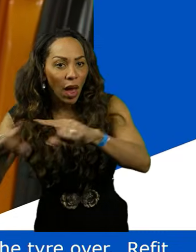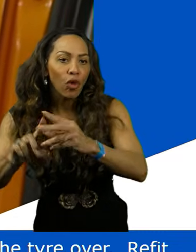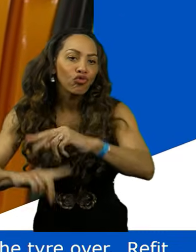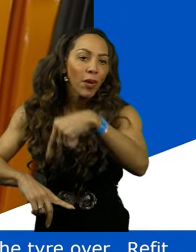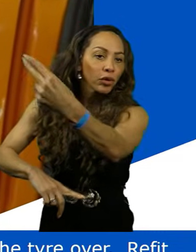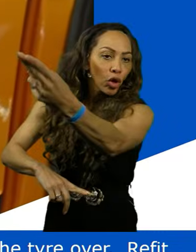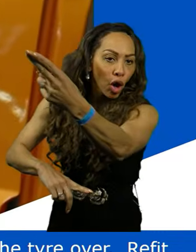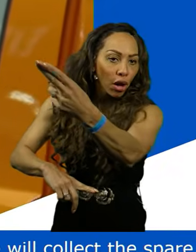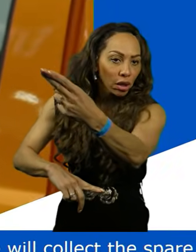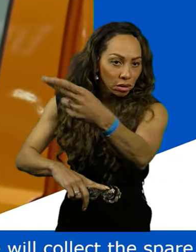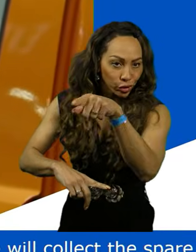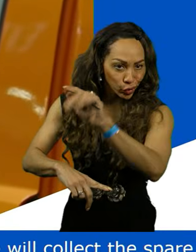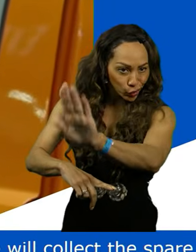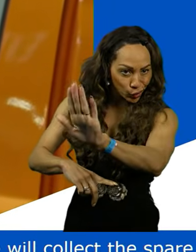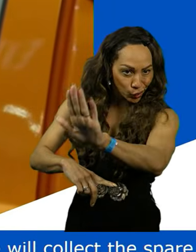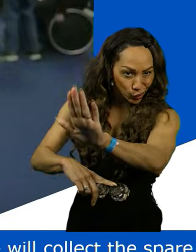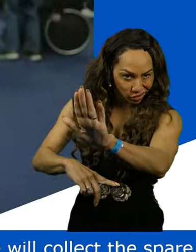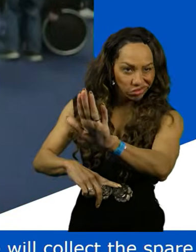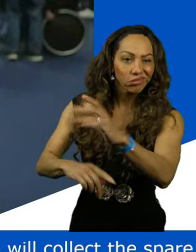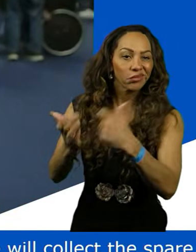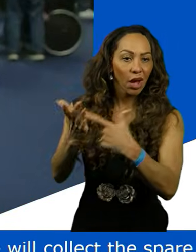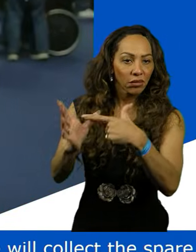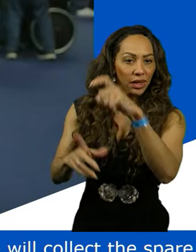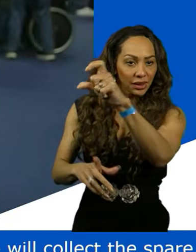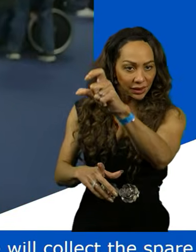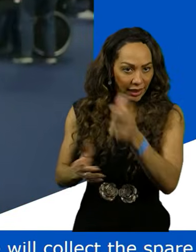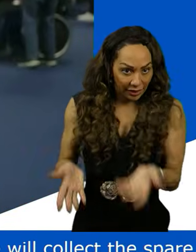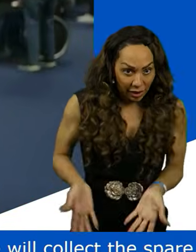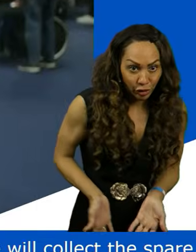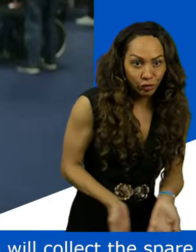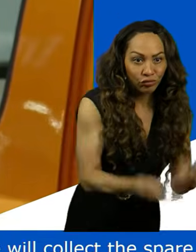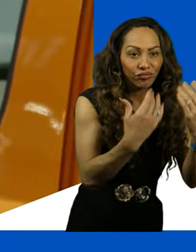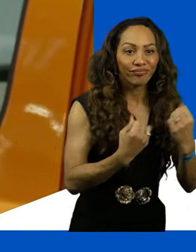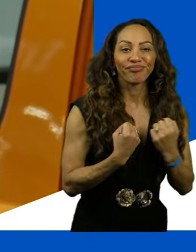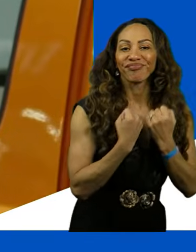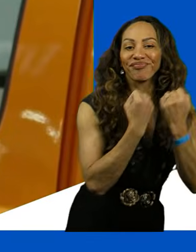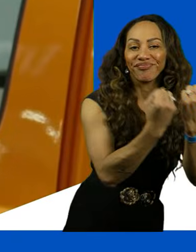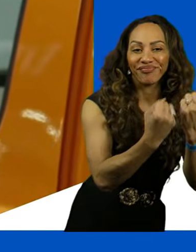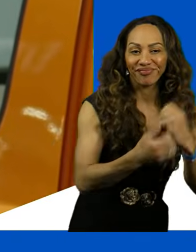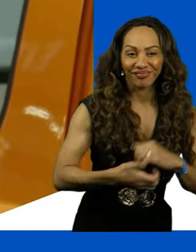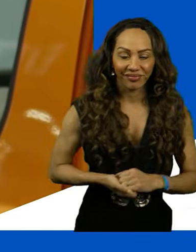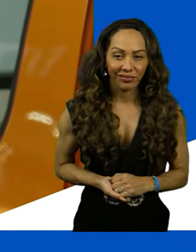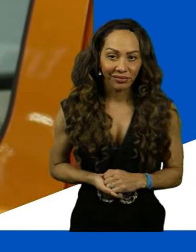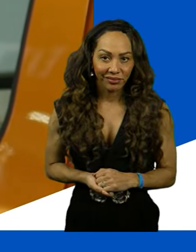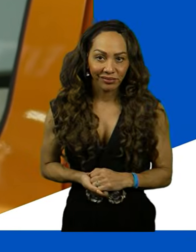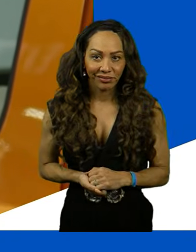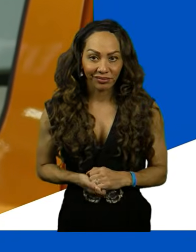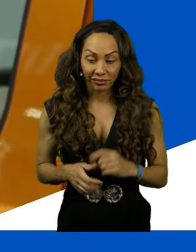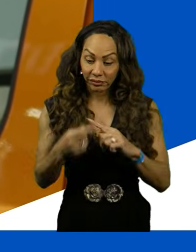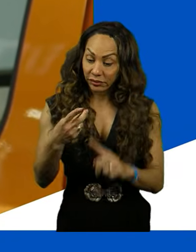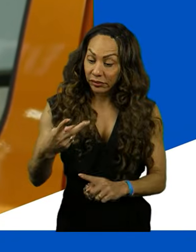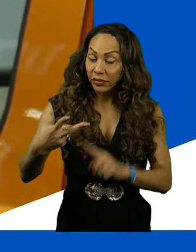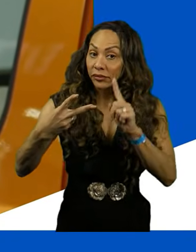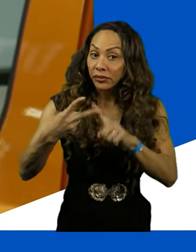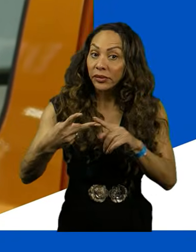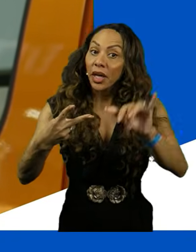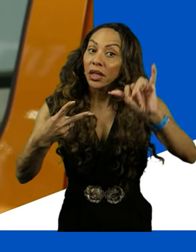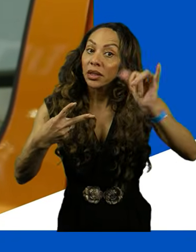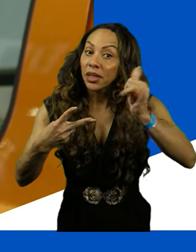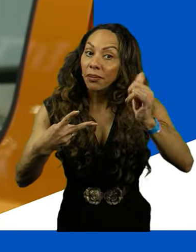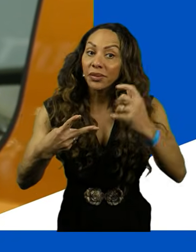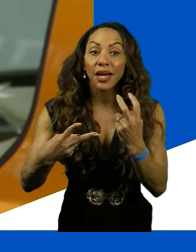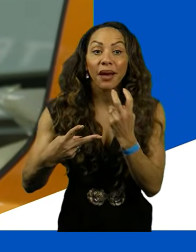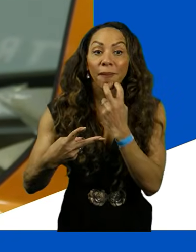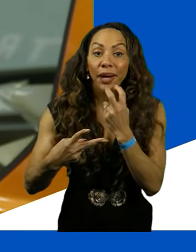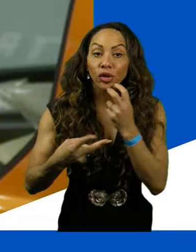possible. One of the other breakdowns that we attend on a regular basis will be where the vehicle battery has gone flat. So